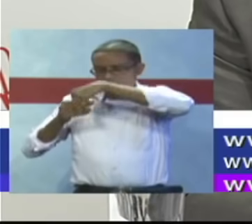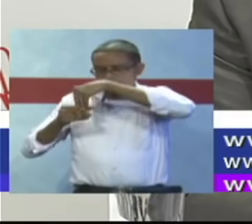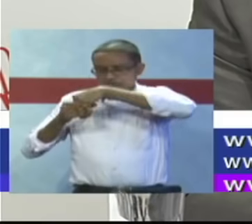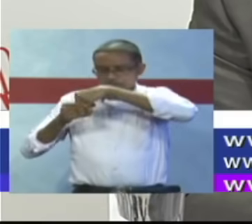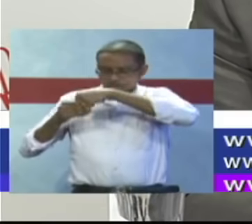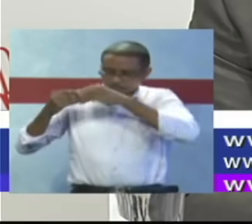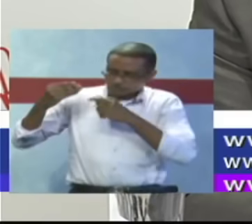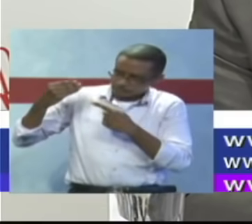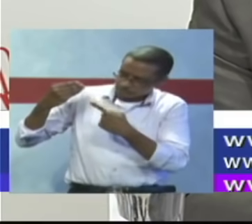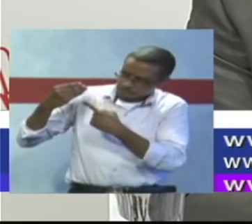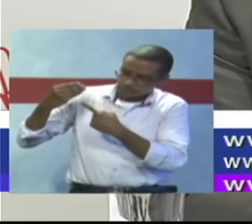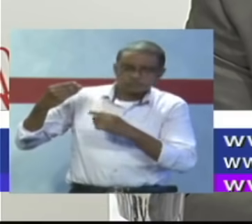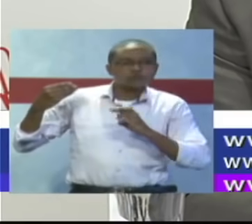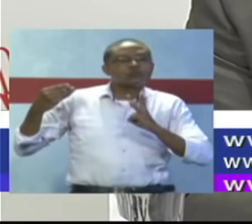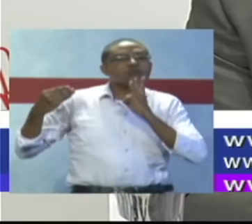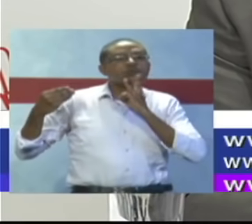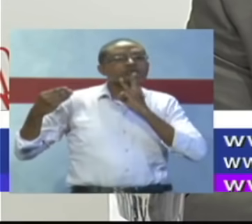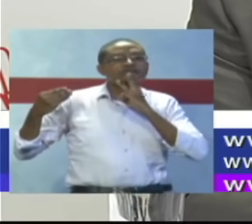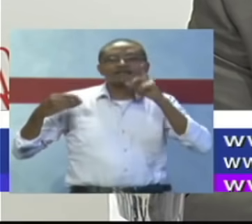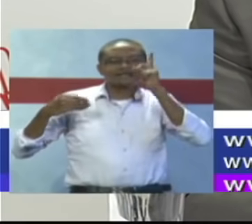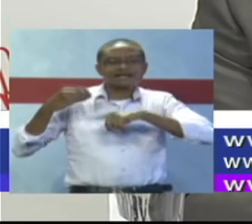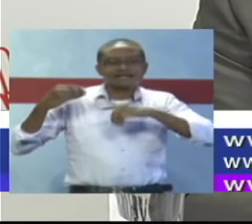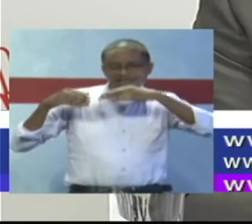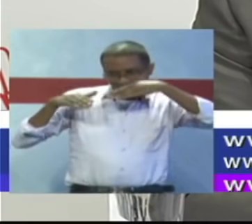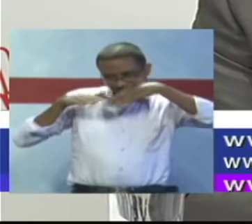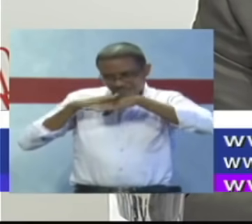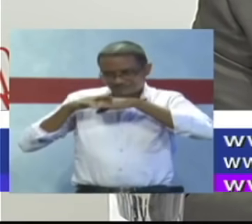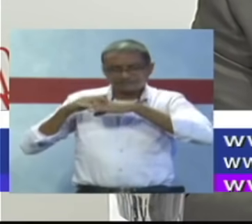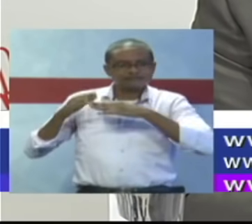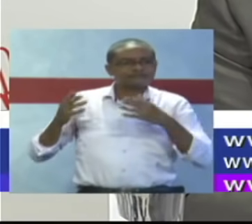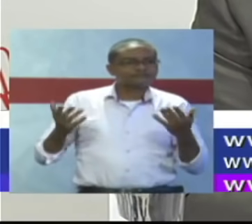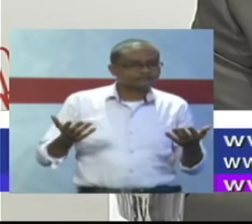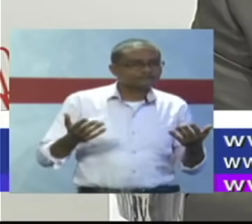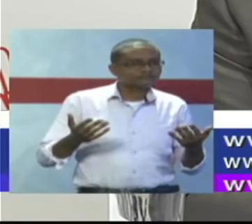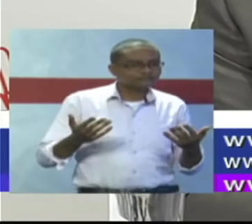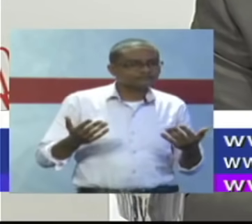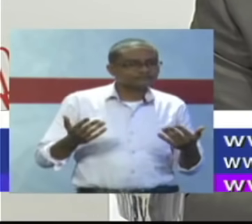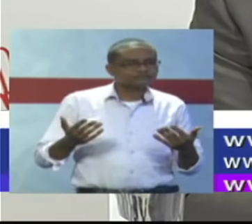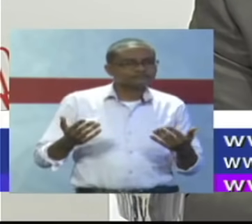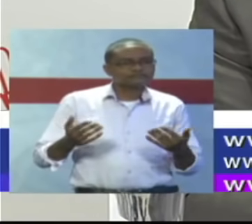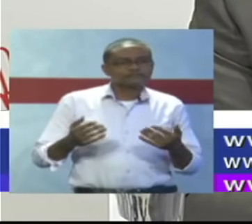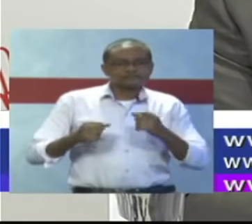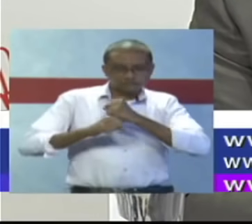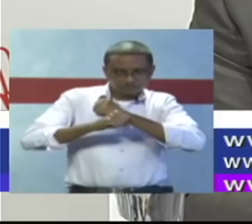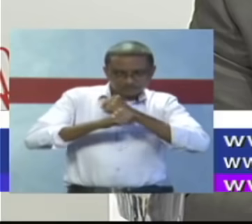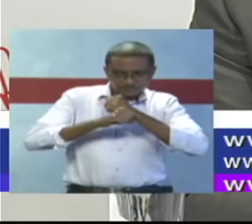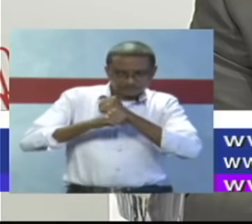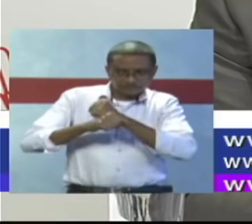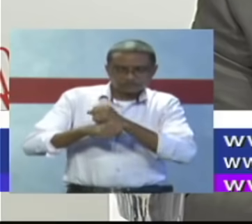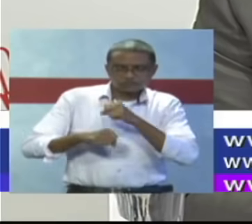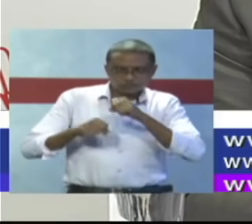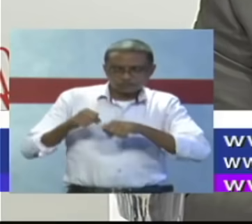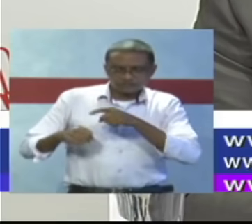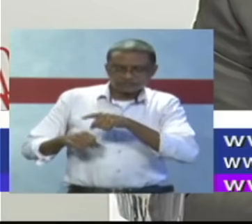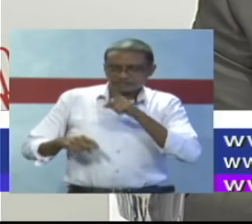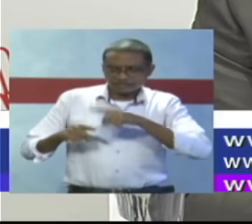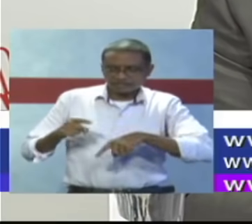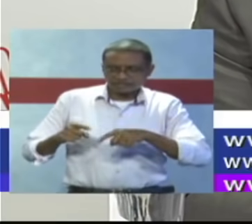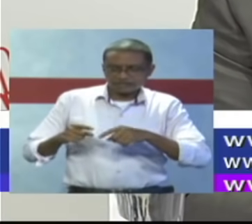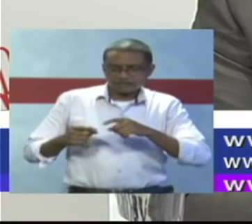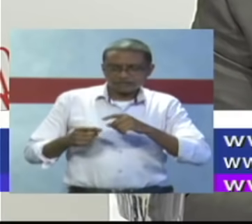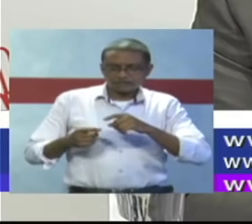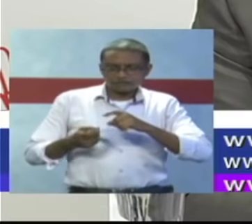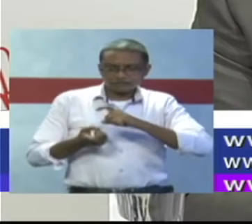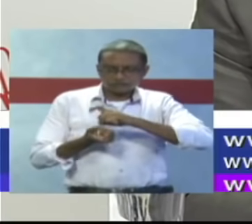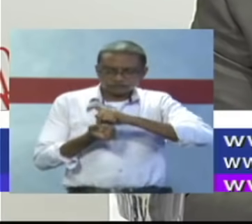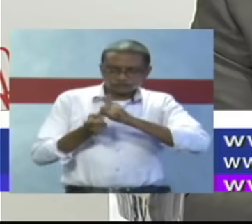case, whether it's a waterproof sandwich bag or waterproof case. Just make sure that it is in something that protects it from harm and from